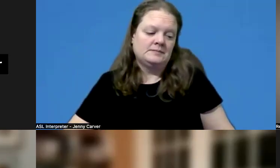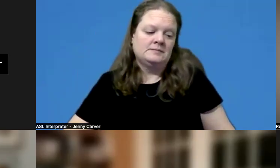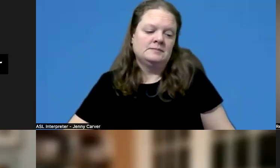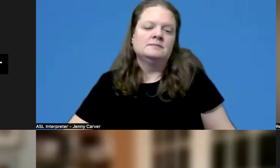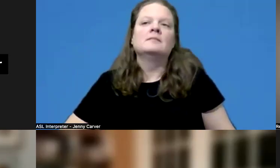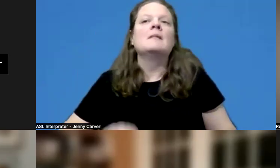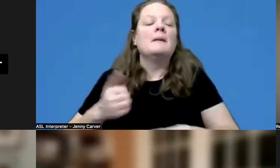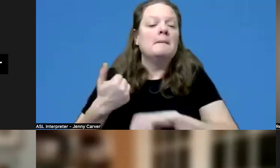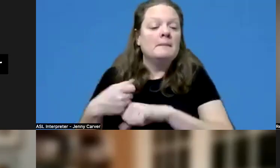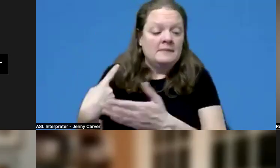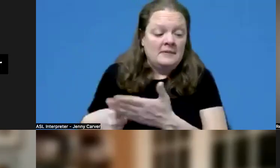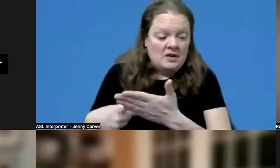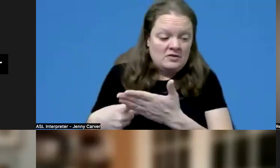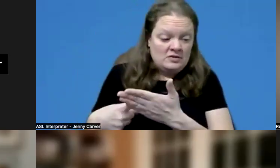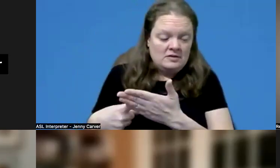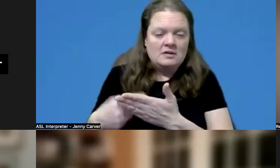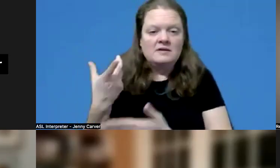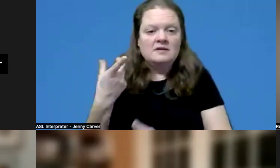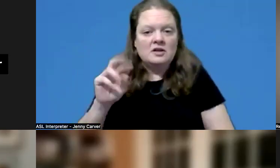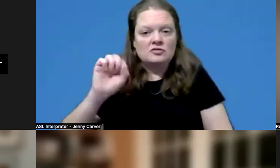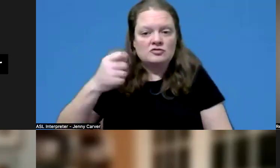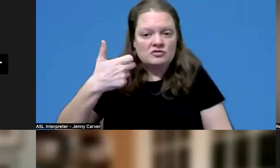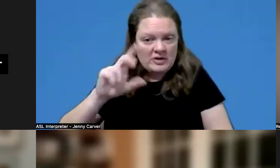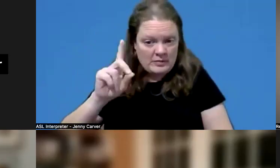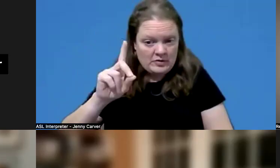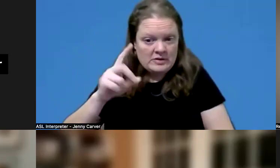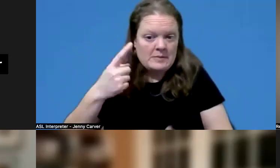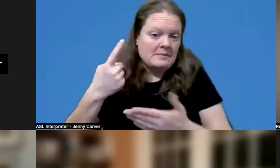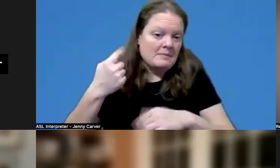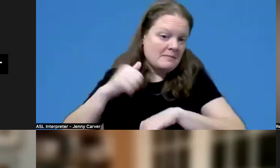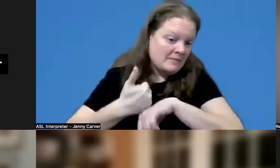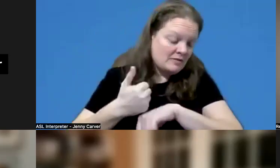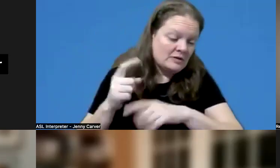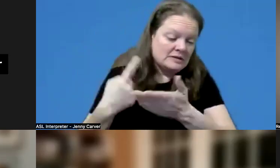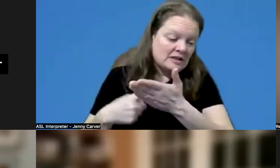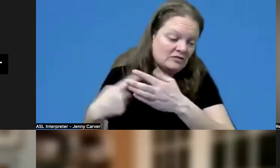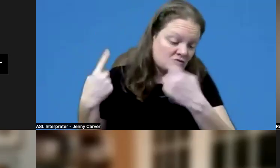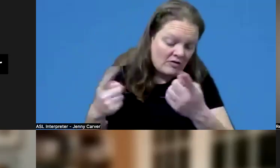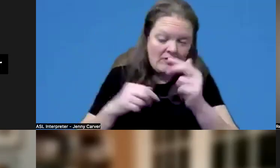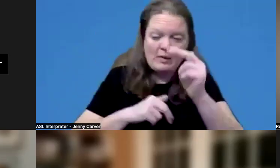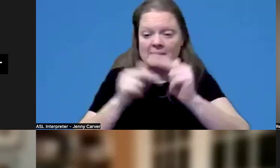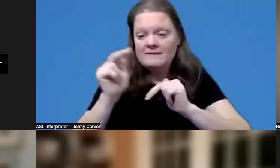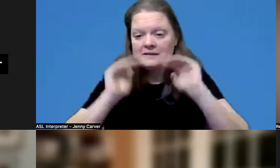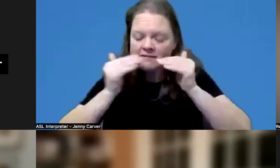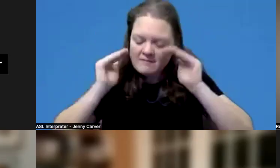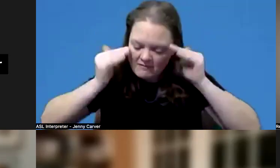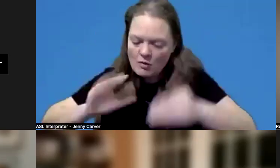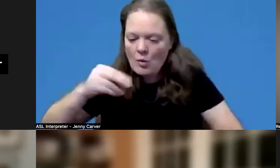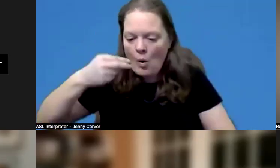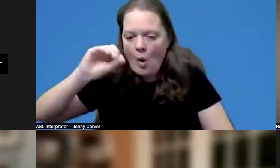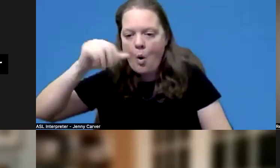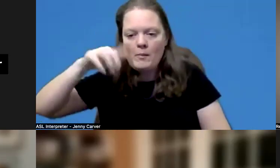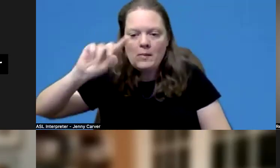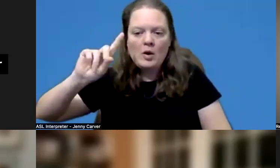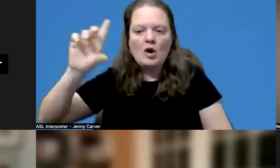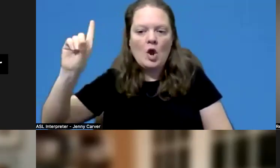Based on the discussions, this is for you, Dr. Shepard. Based on the discussion so far, the facility seems focused on opioid